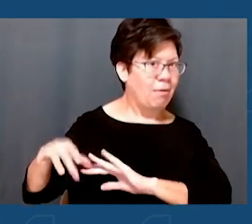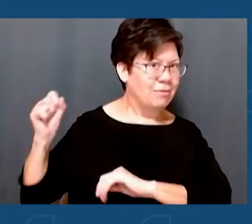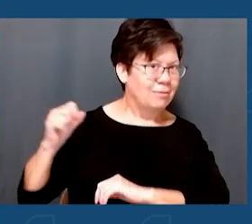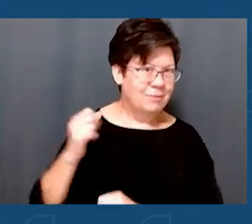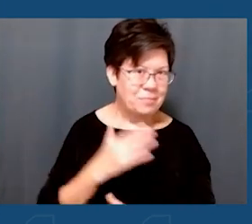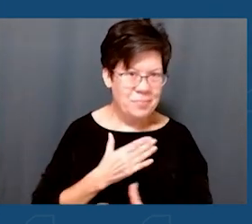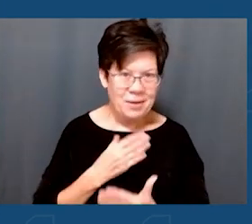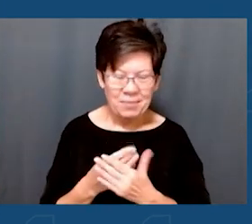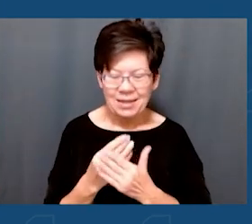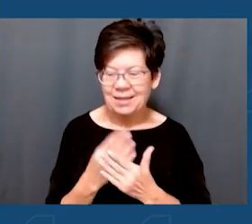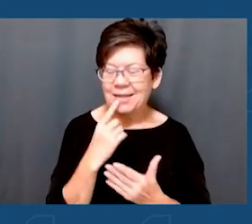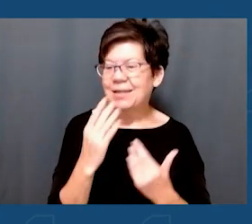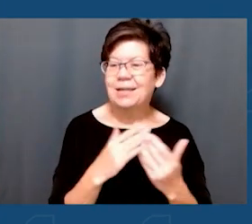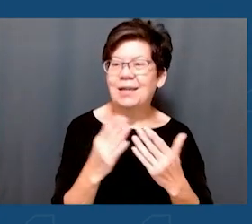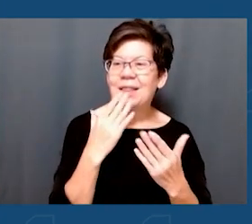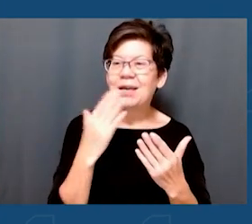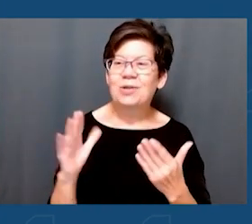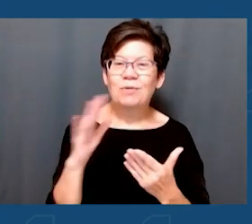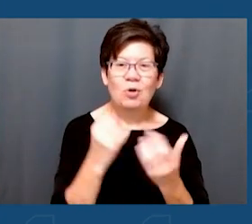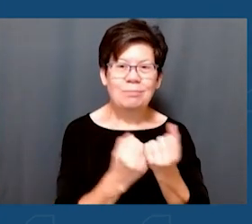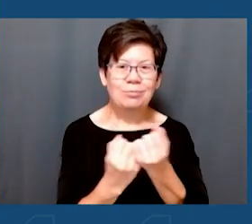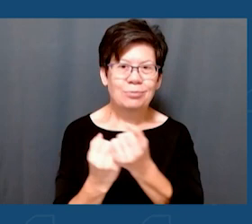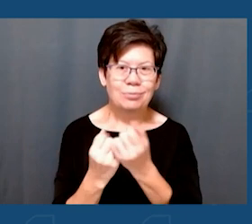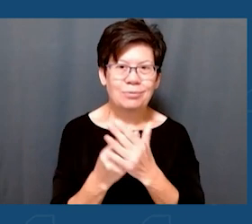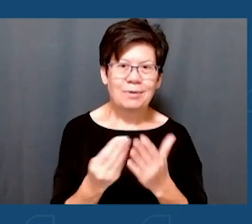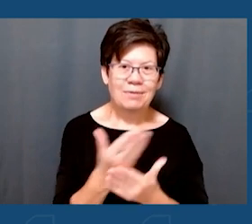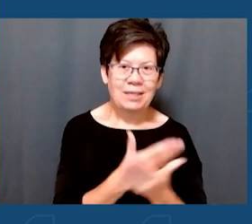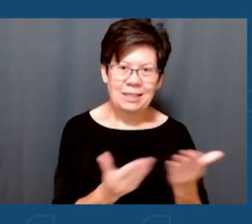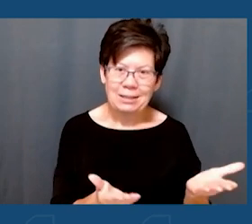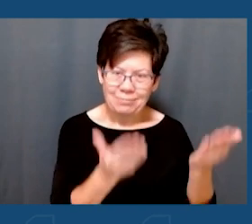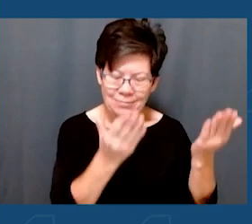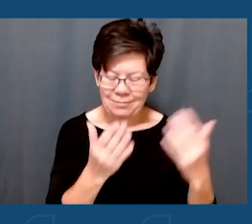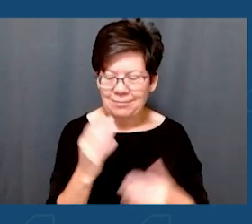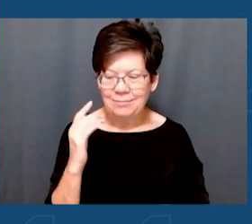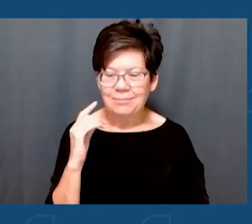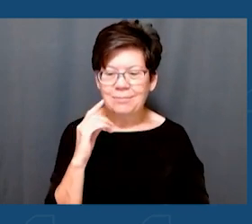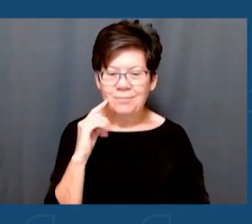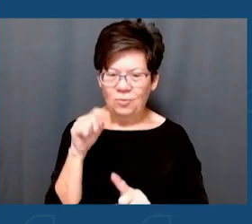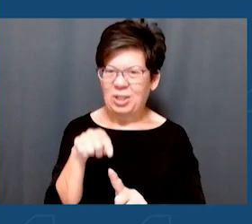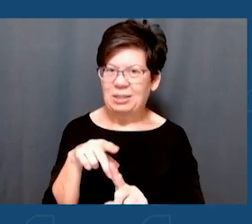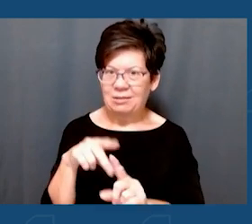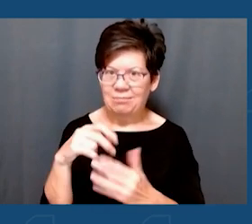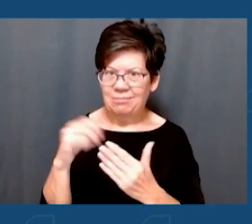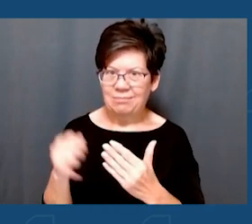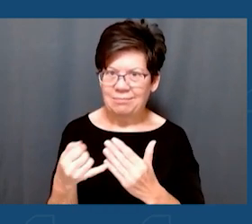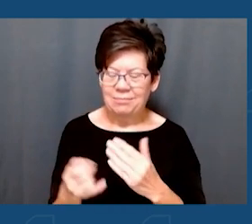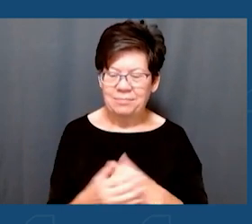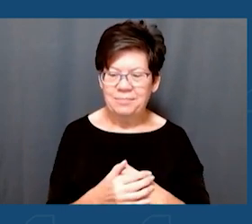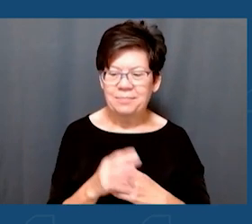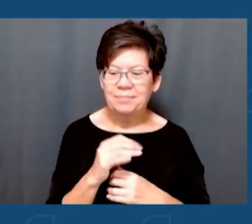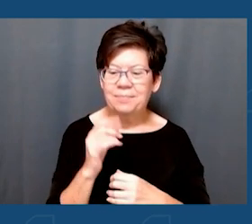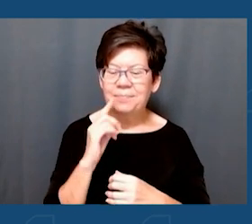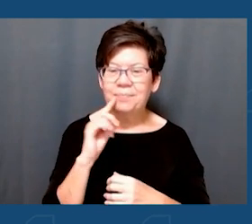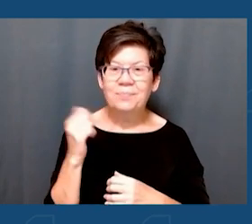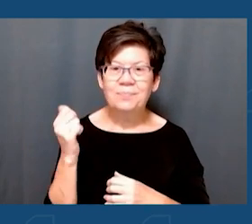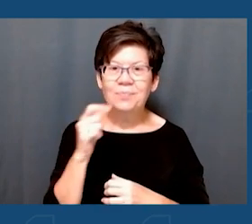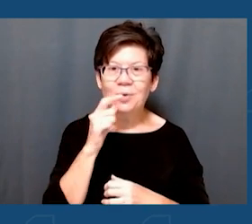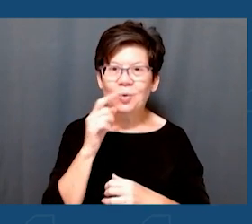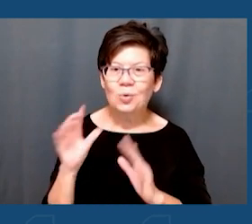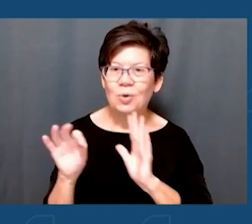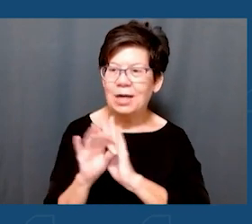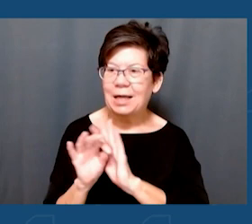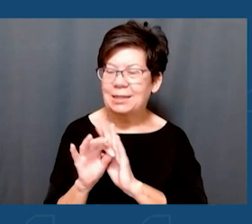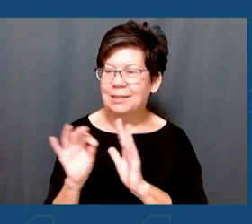your advocacy for the funding for this, to all of you. And to the other electeds who are here, I know